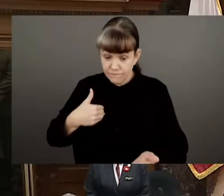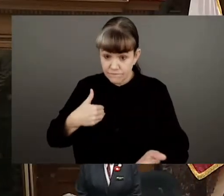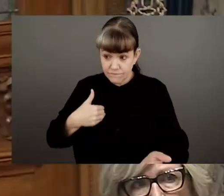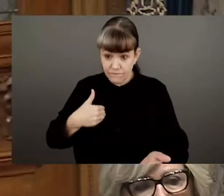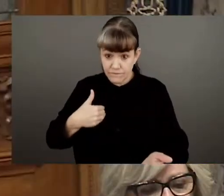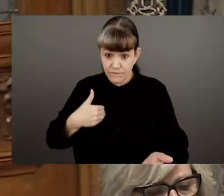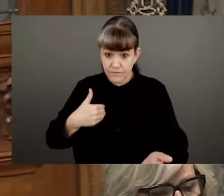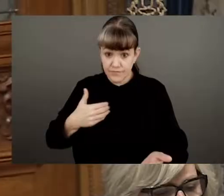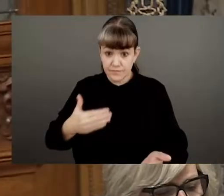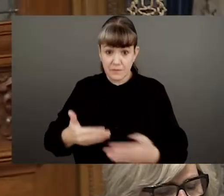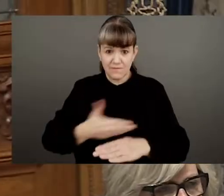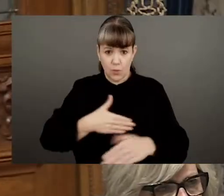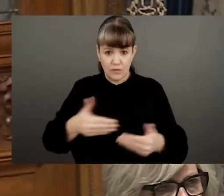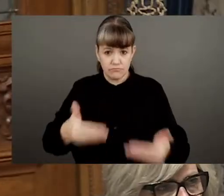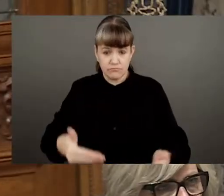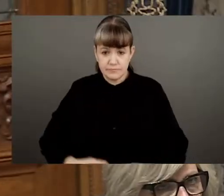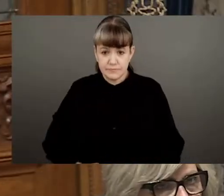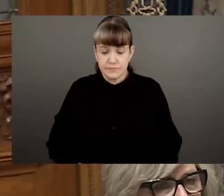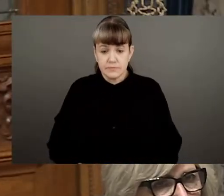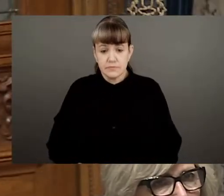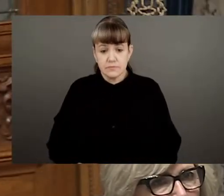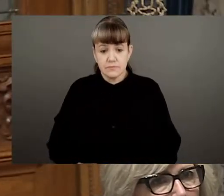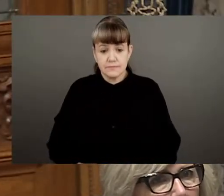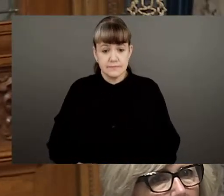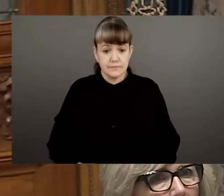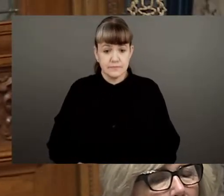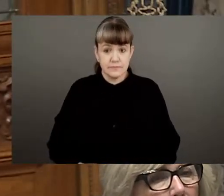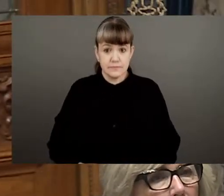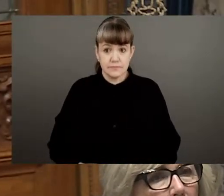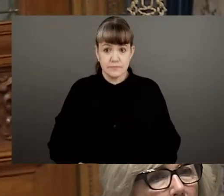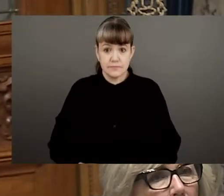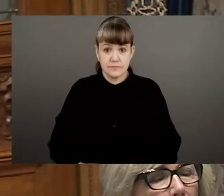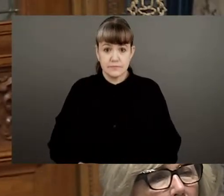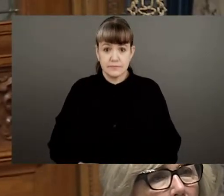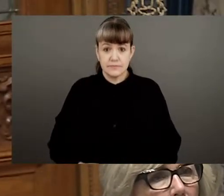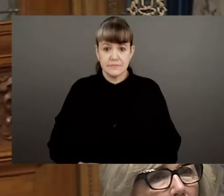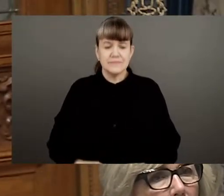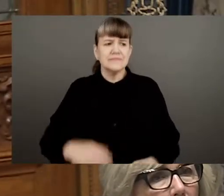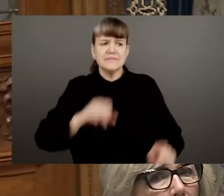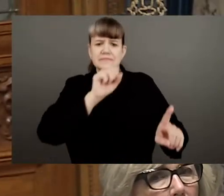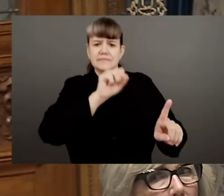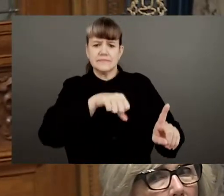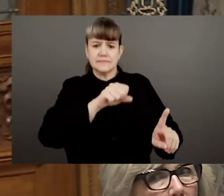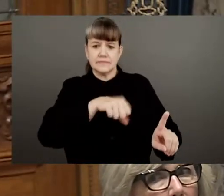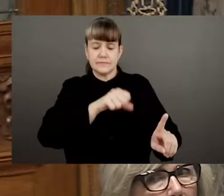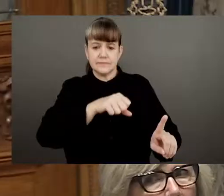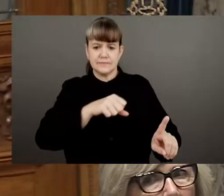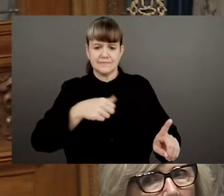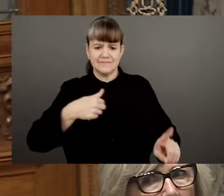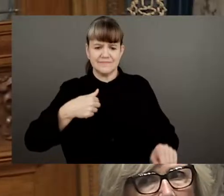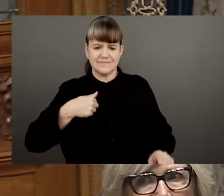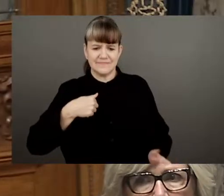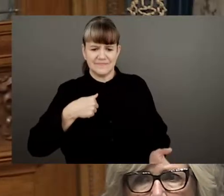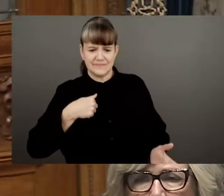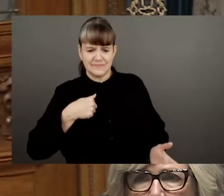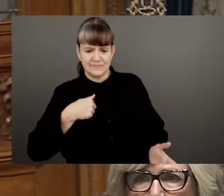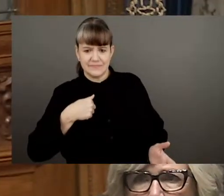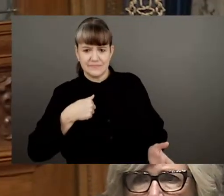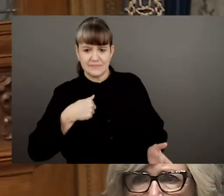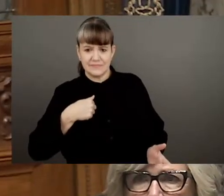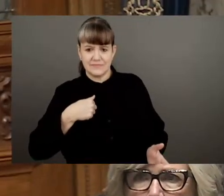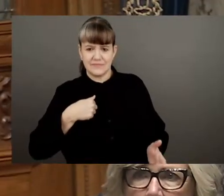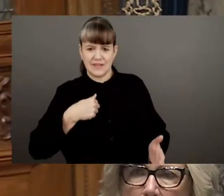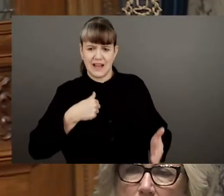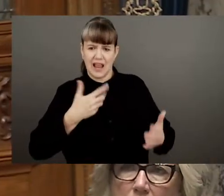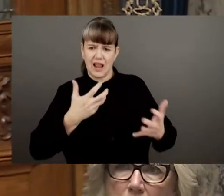Earlier this month, I met a constituent living in her car in Sydney. Even with disability assistance